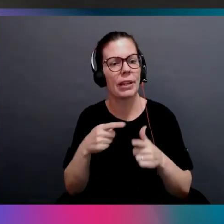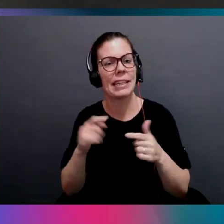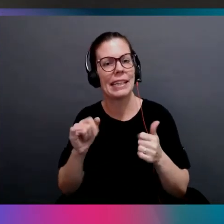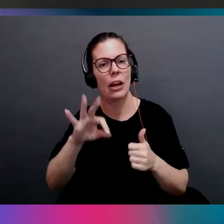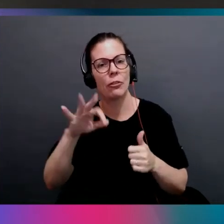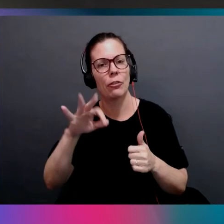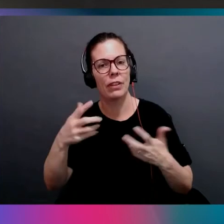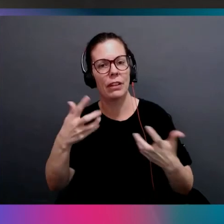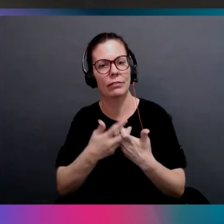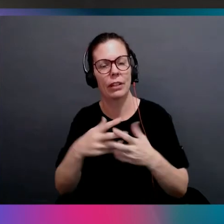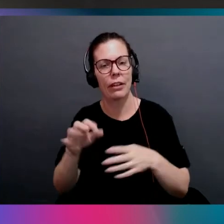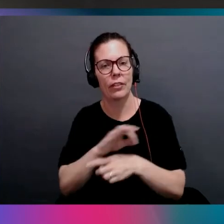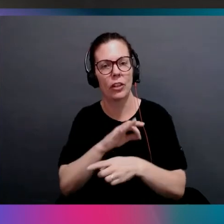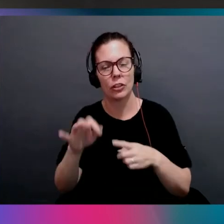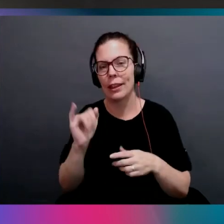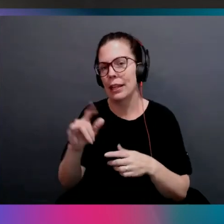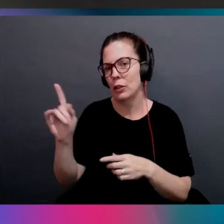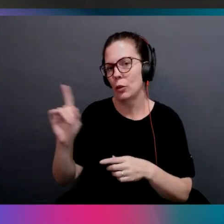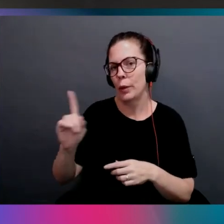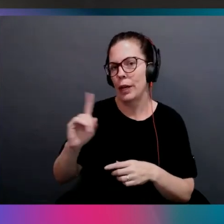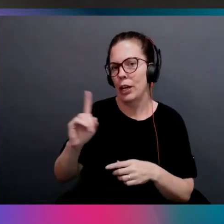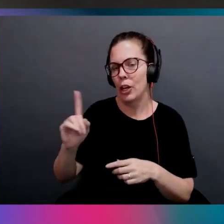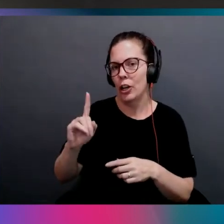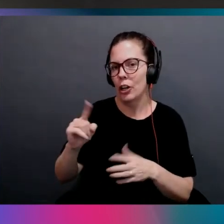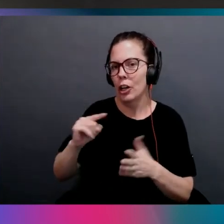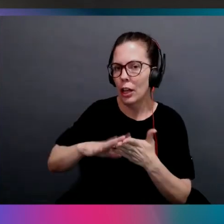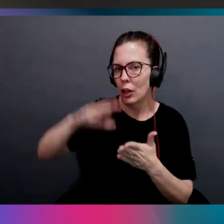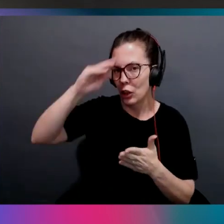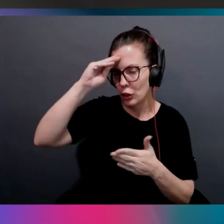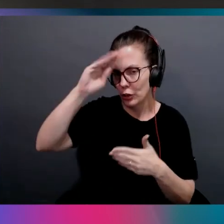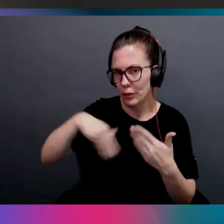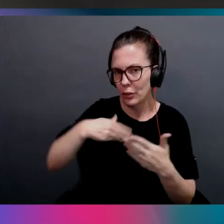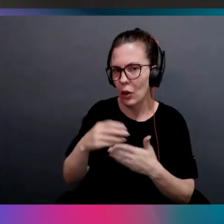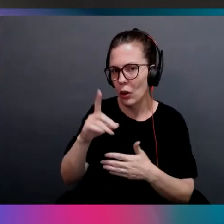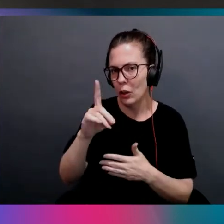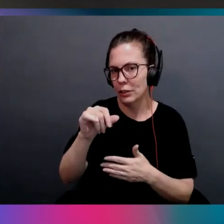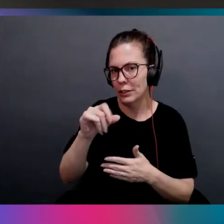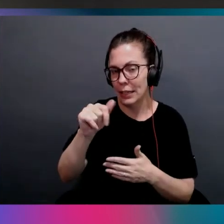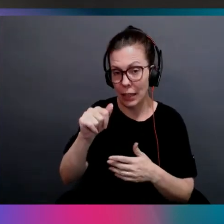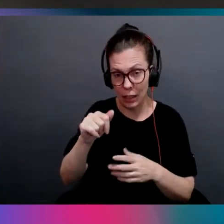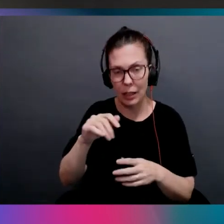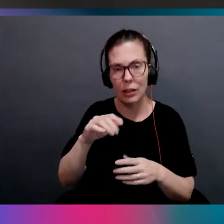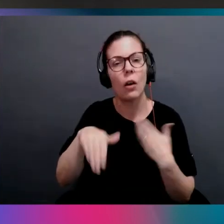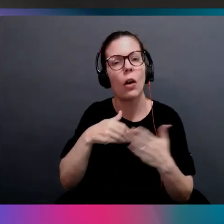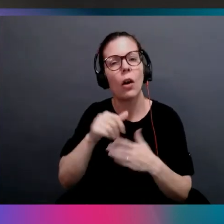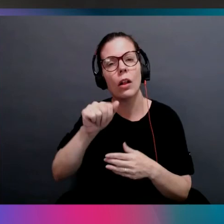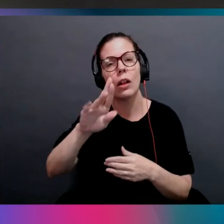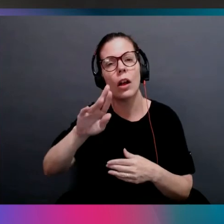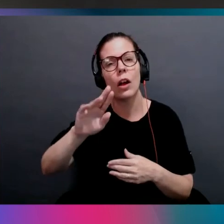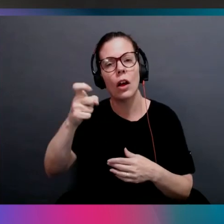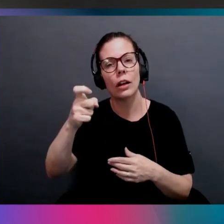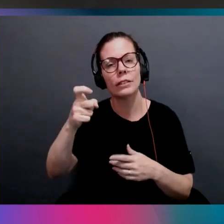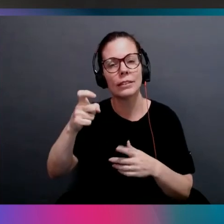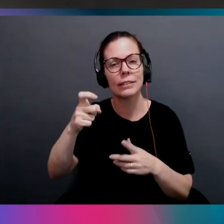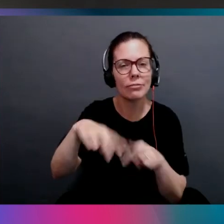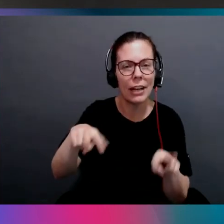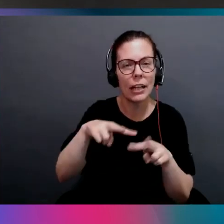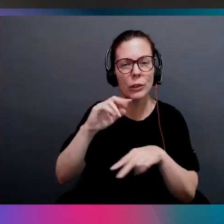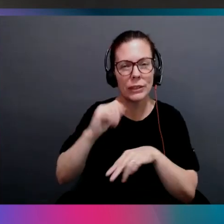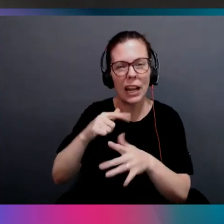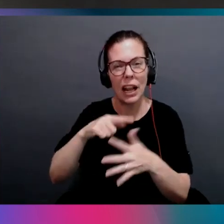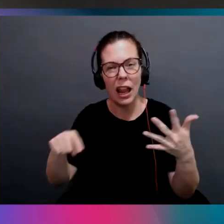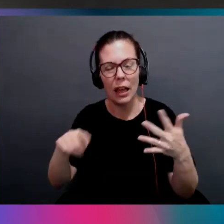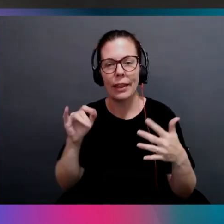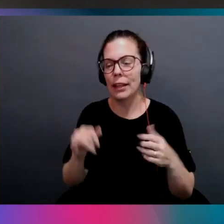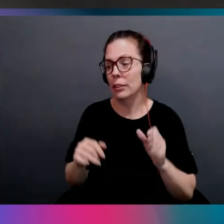the actual hardcore. This is where it's learning all of those data. Remember all those auxiliary values and setting all that kind of. That's all going